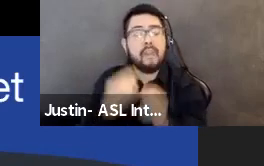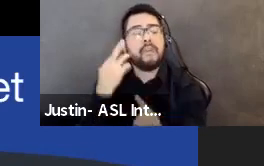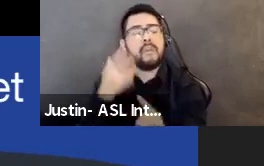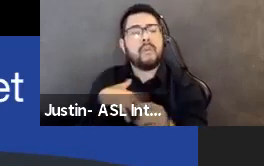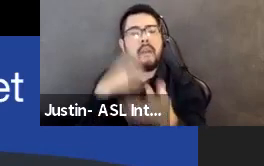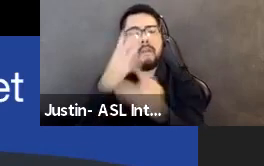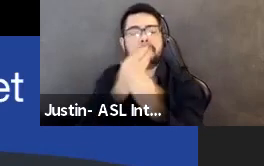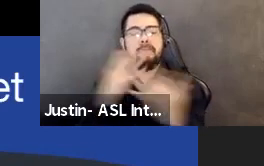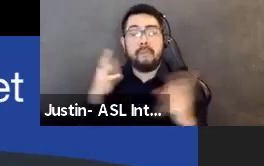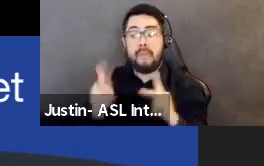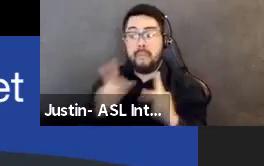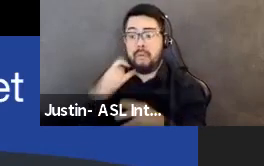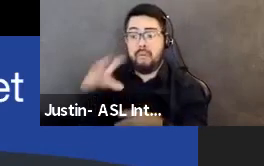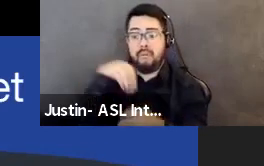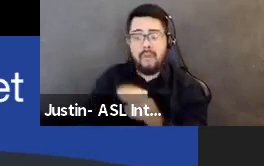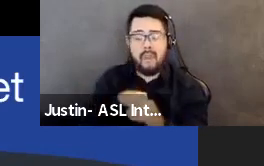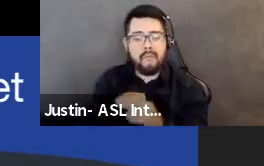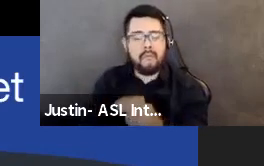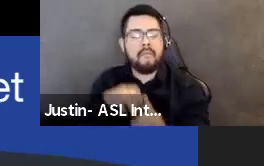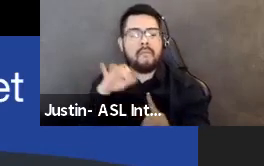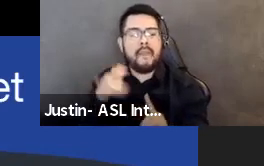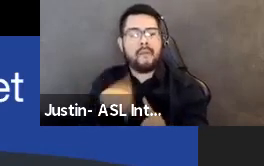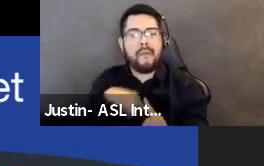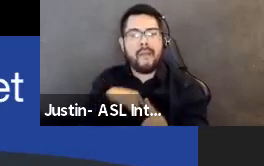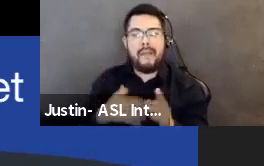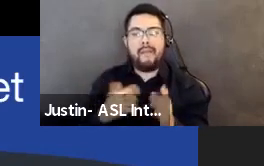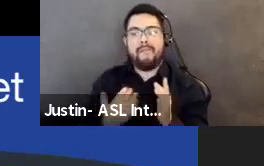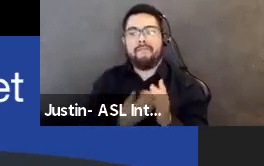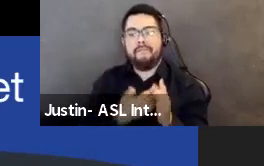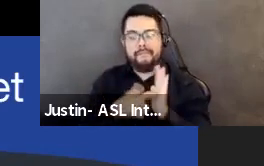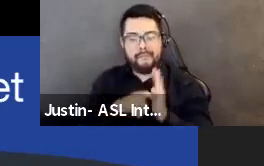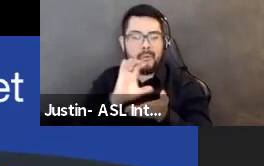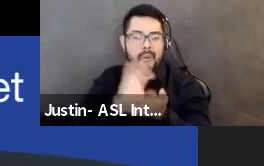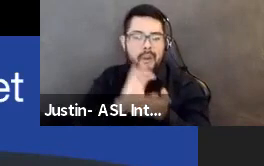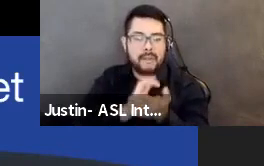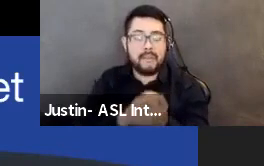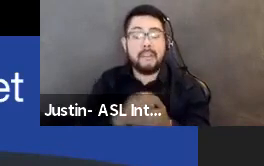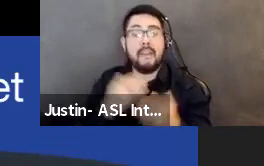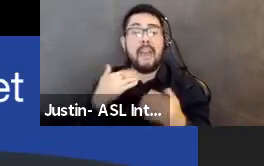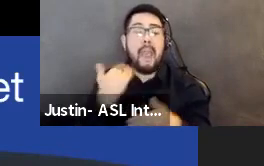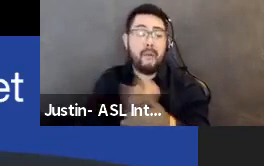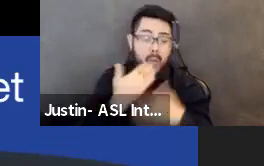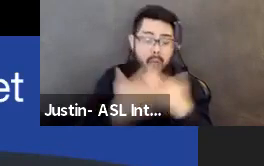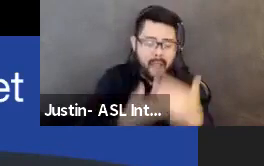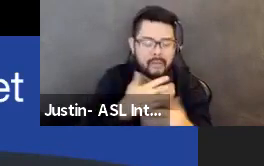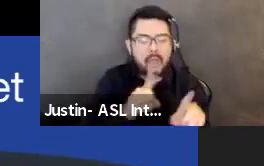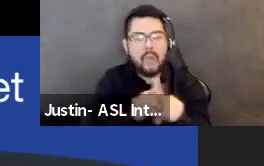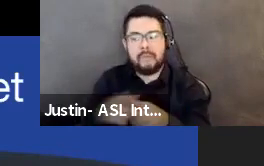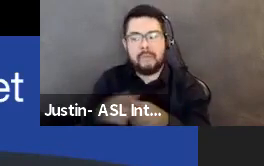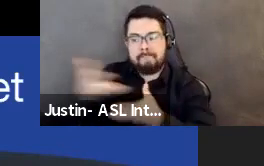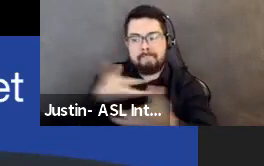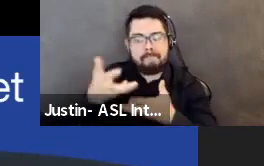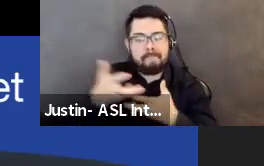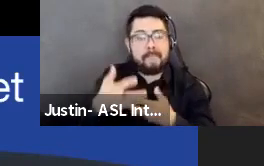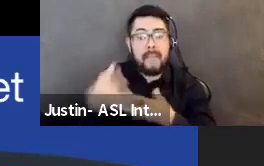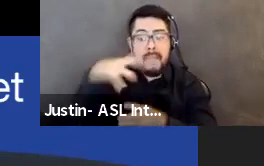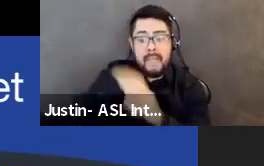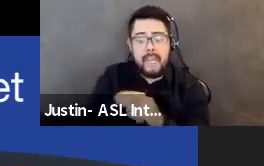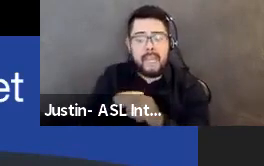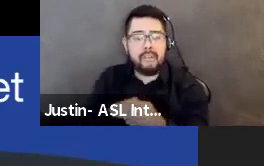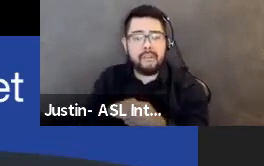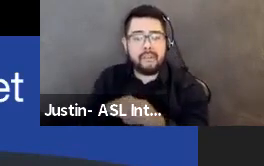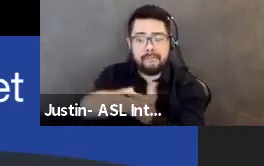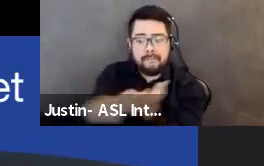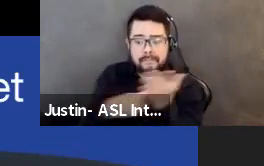stakeholders of our capital needs the capital planning process and to engage in authentic dialogue about what our